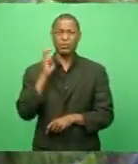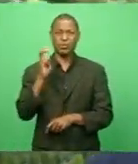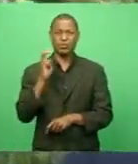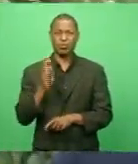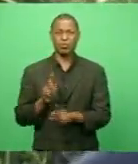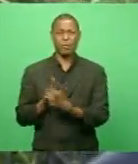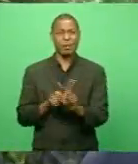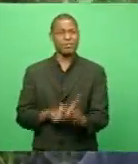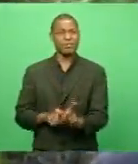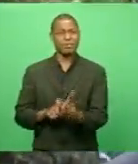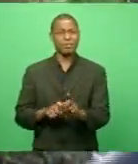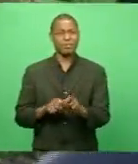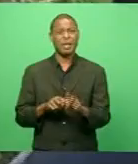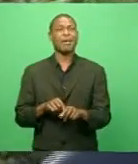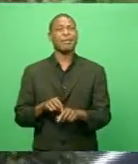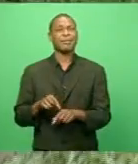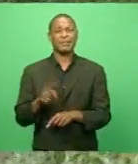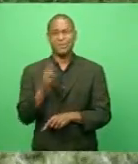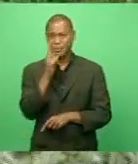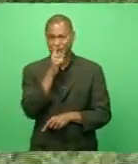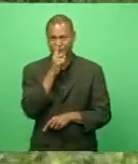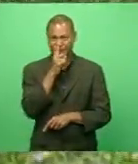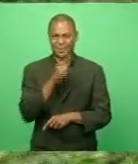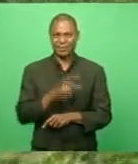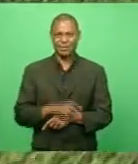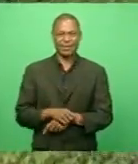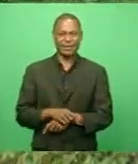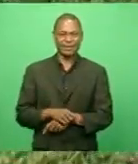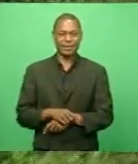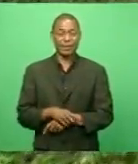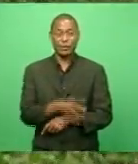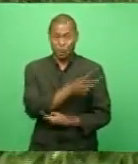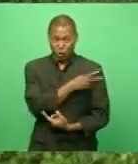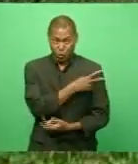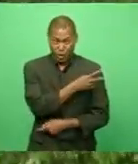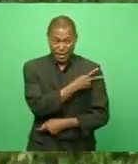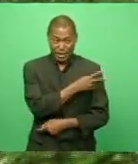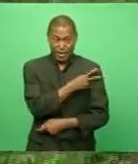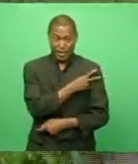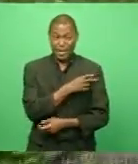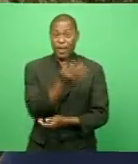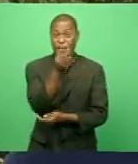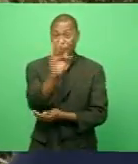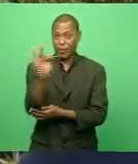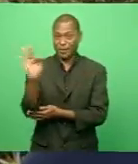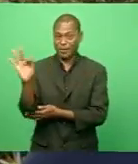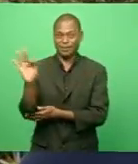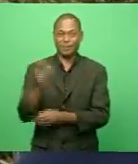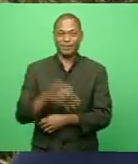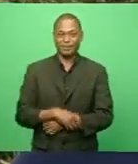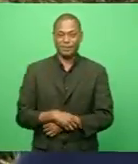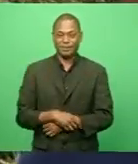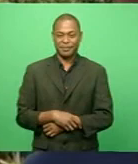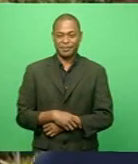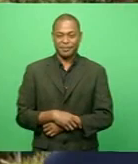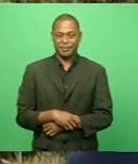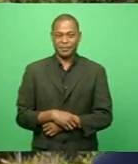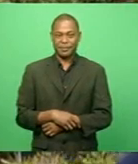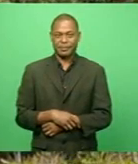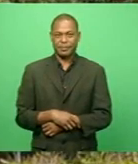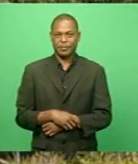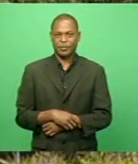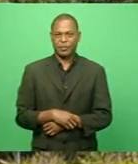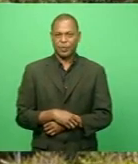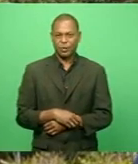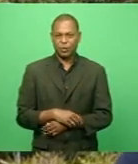become rangers who now keep a lookout. Sokonaya ran from their home in Kulukulu and right down to the